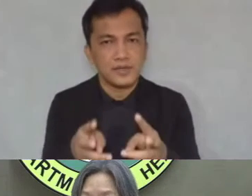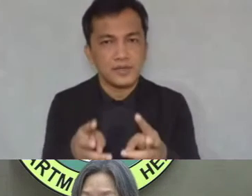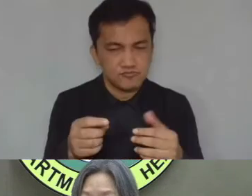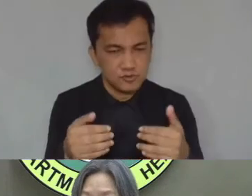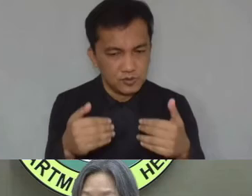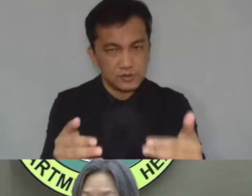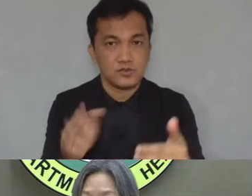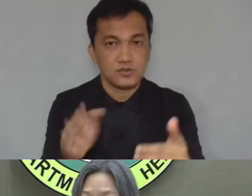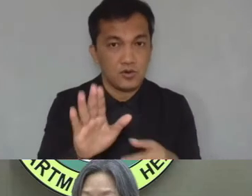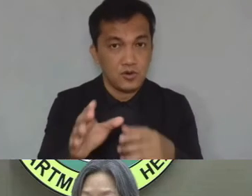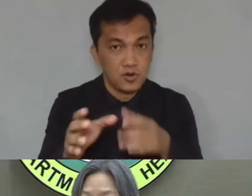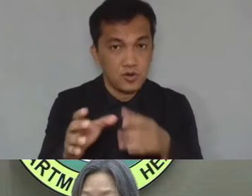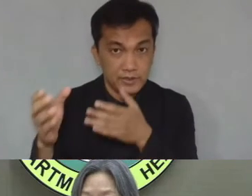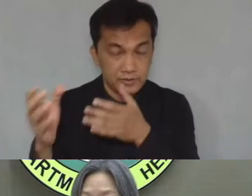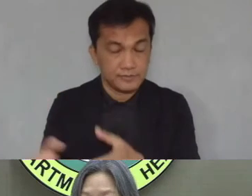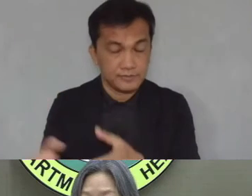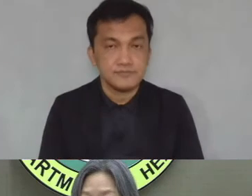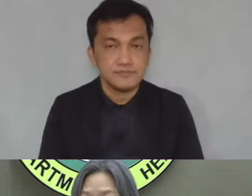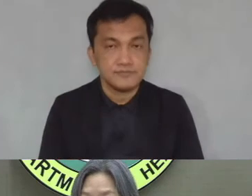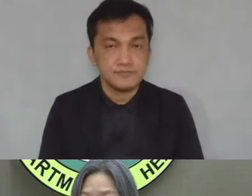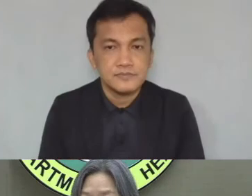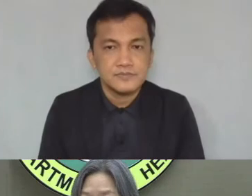of getting your comments further.